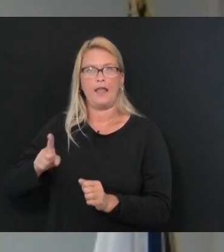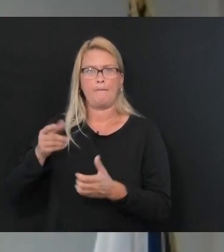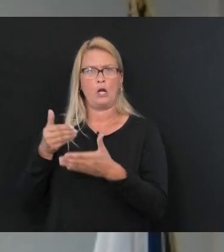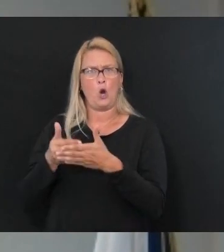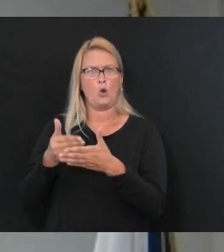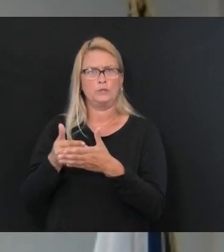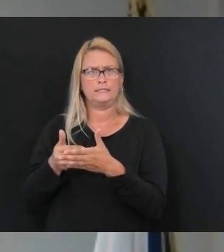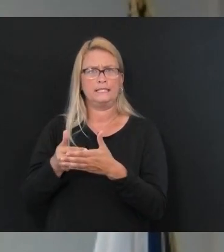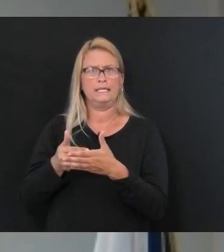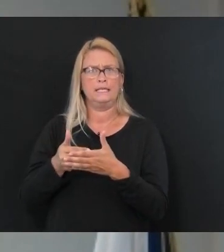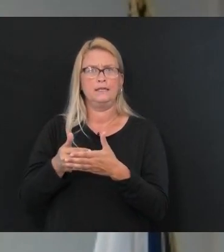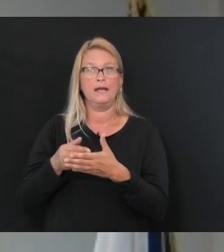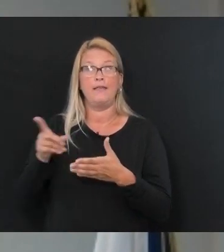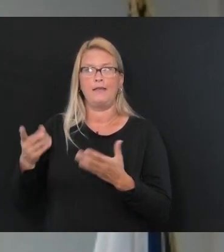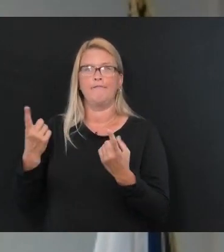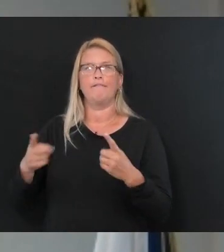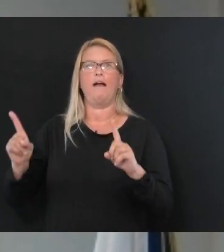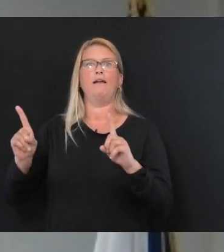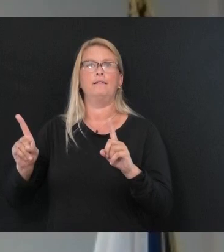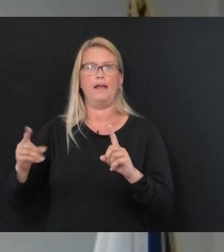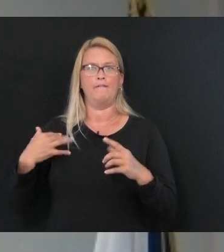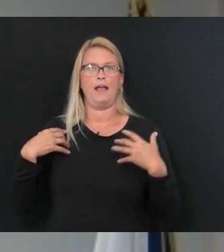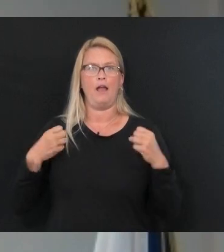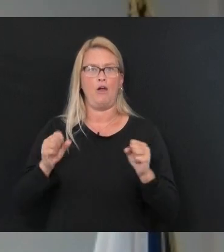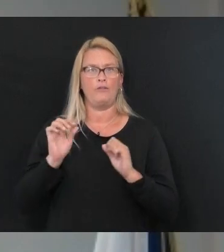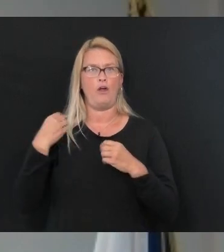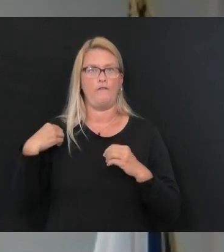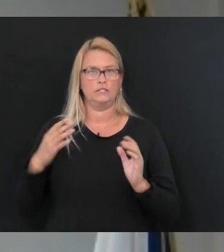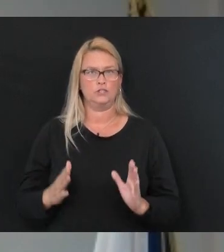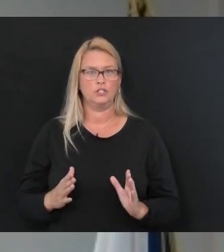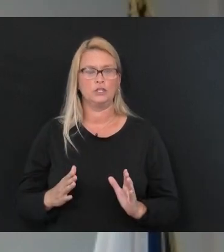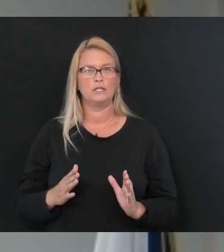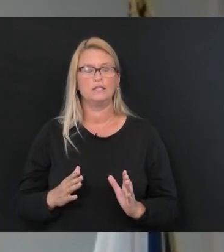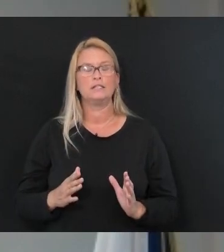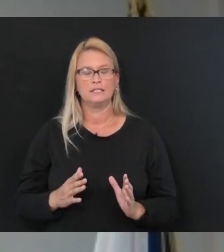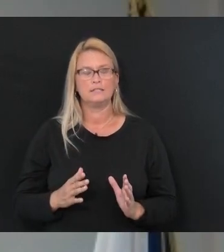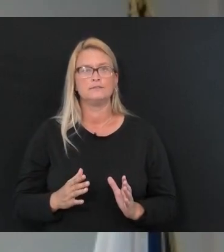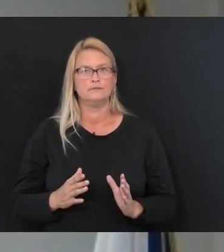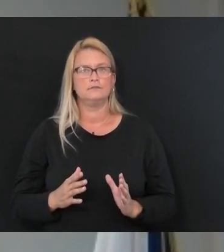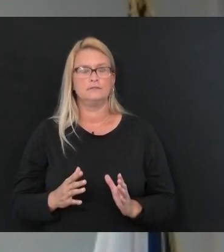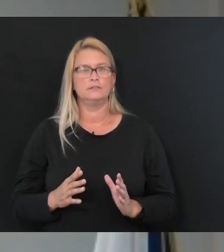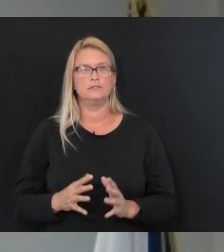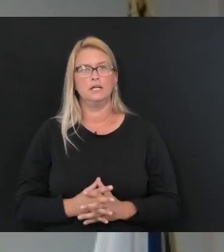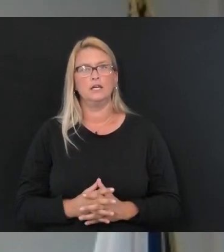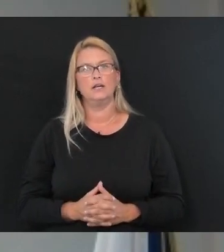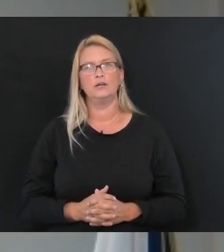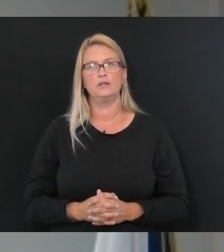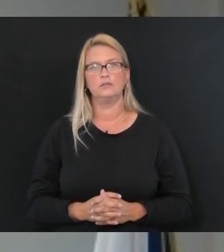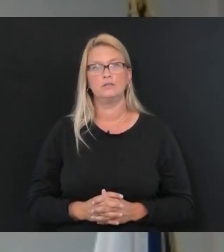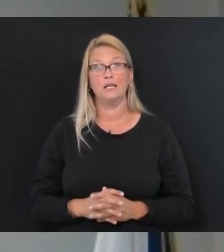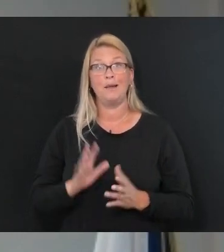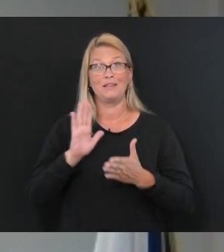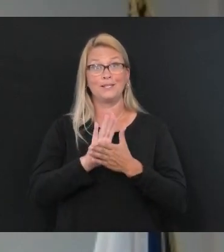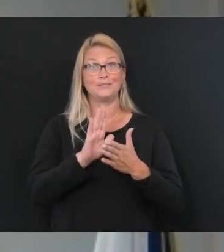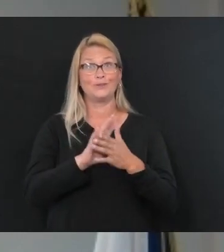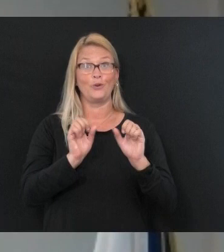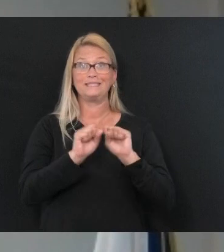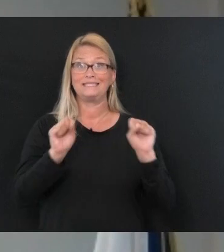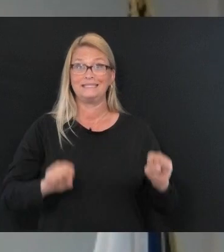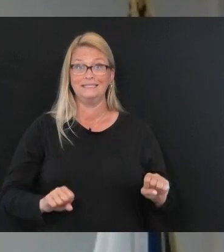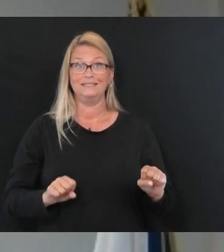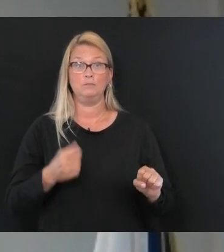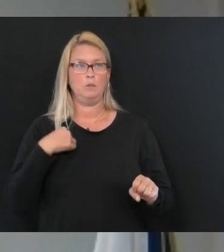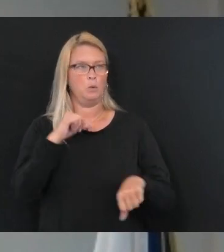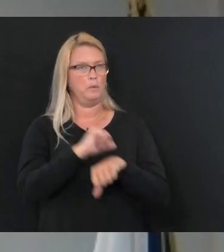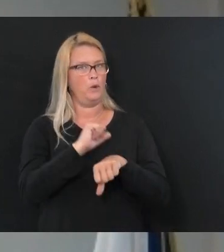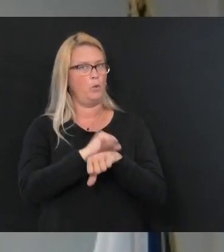they did pick a health officer, and they'll probably talk about that more down for themselves. But regarding the school system, we have been working very